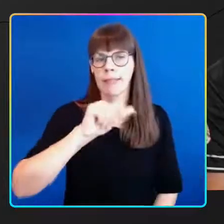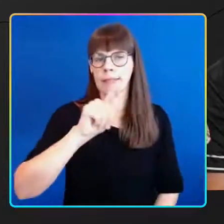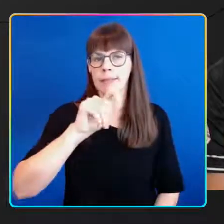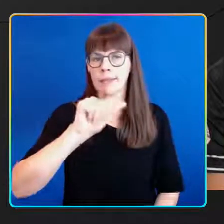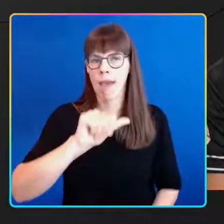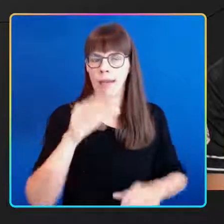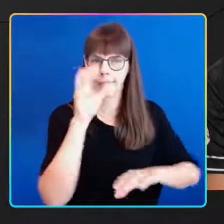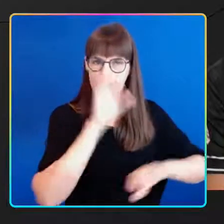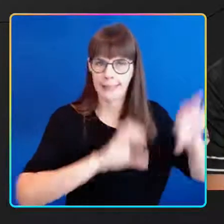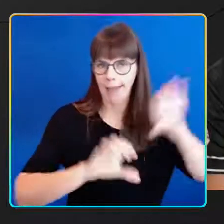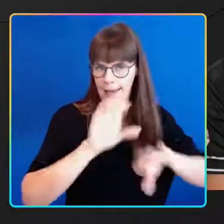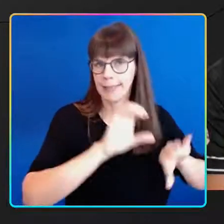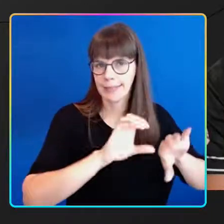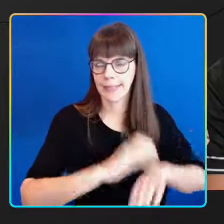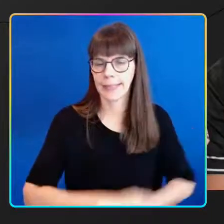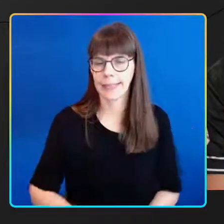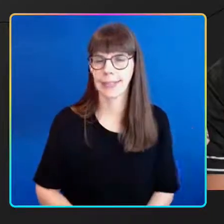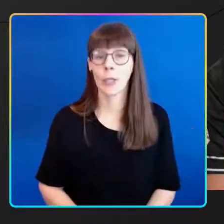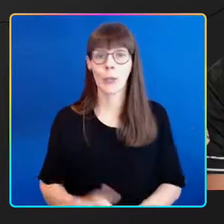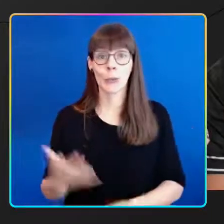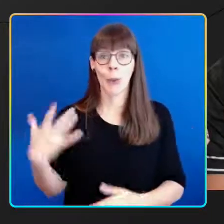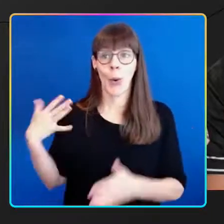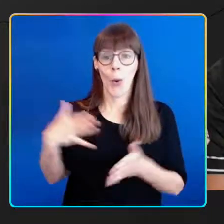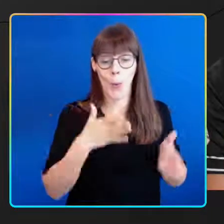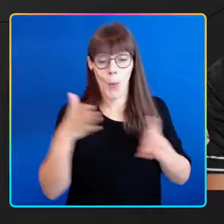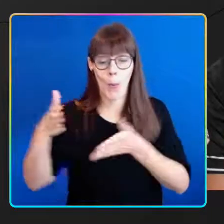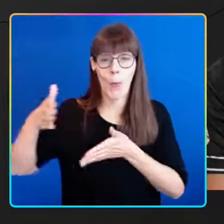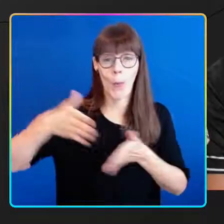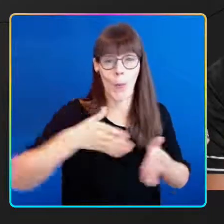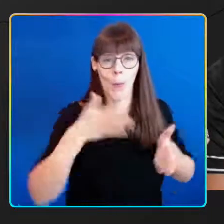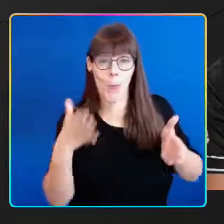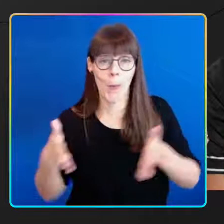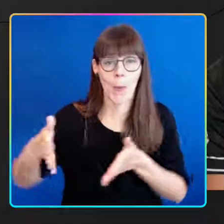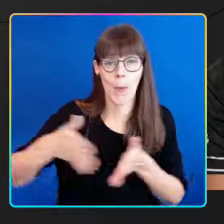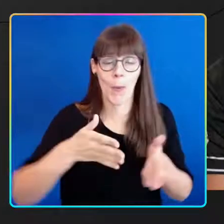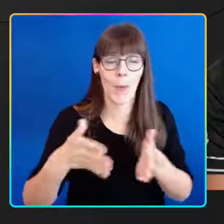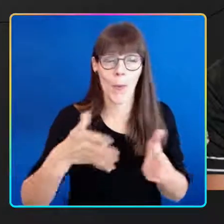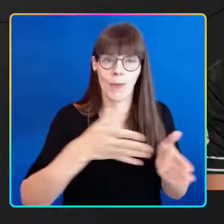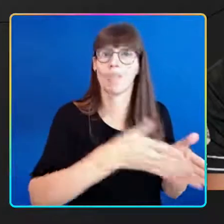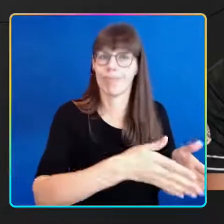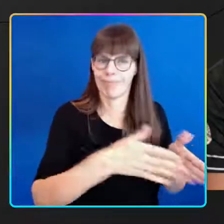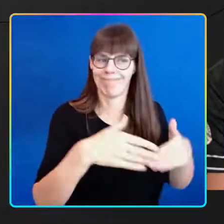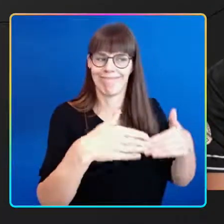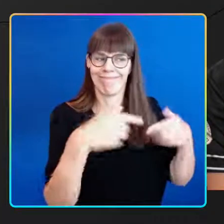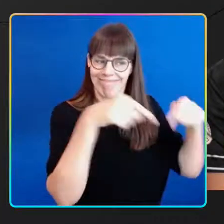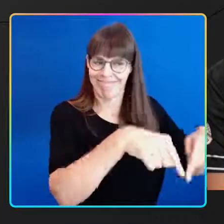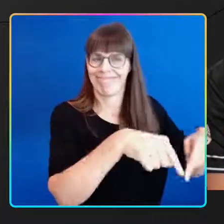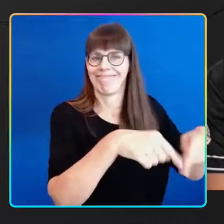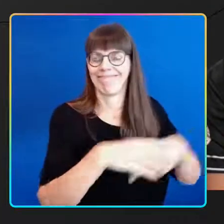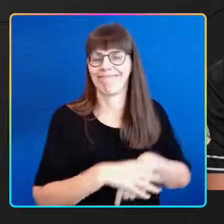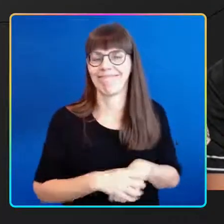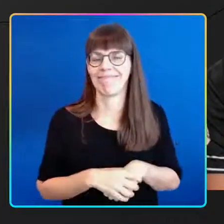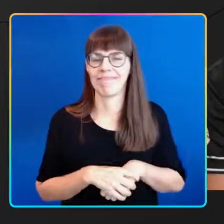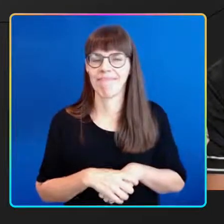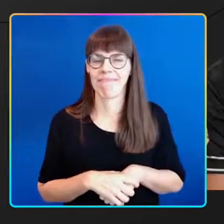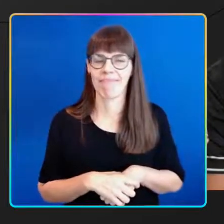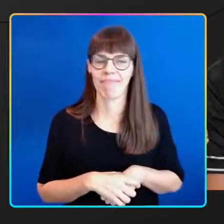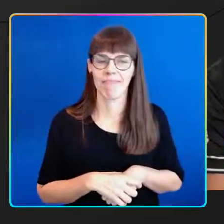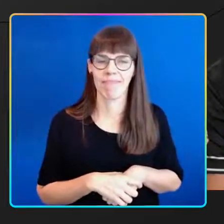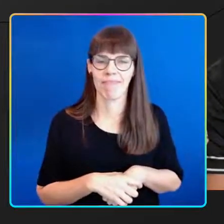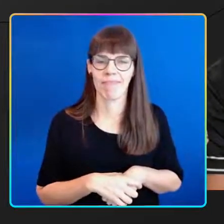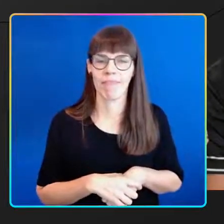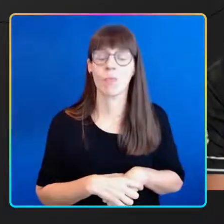journey, but at the beginning of my journey in industry, I started doing a lot of